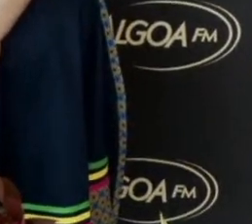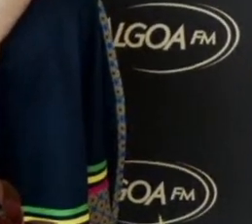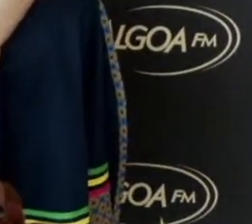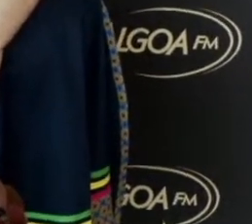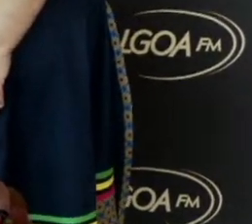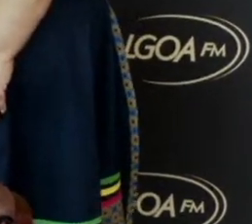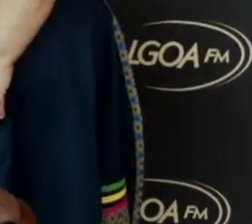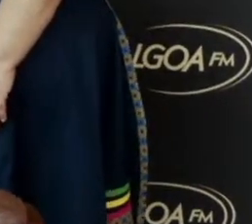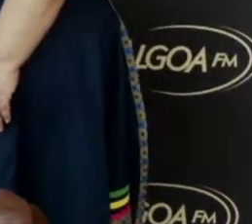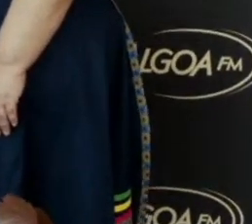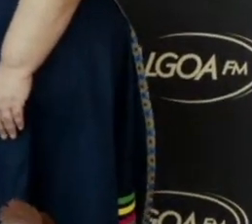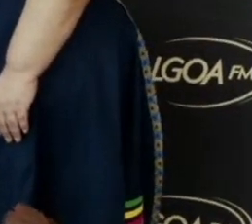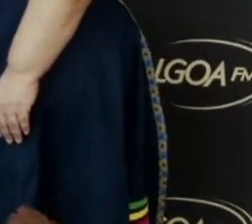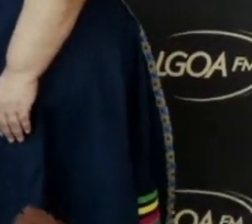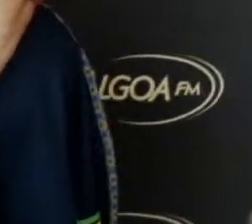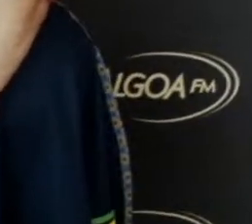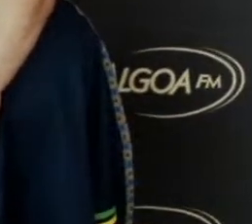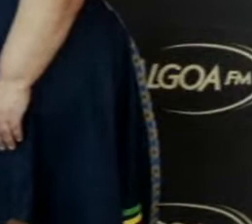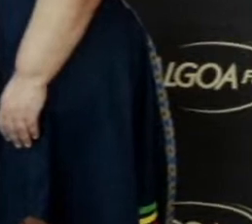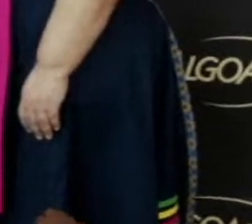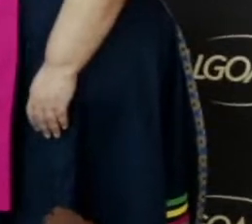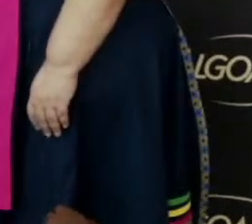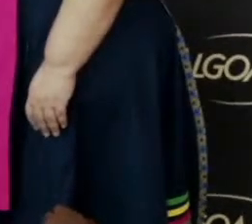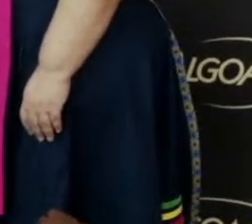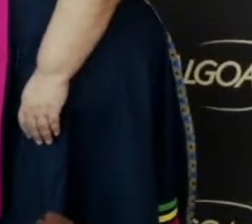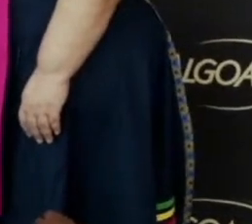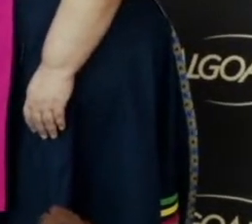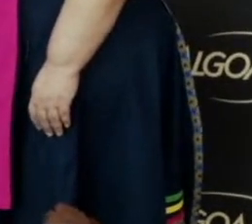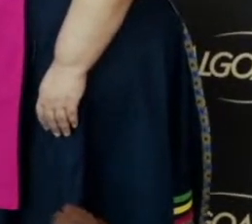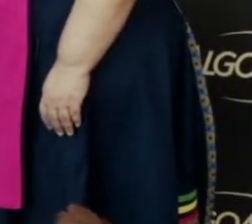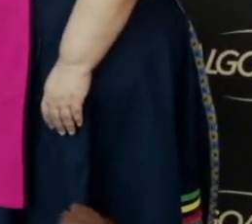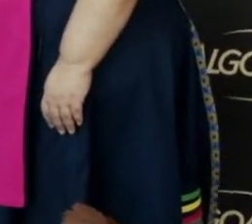the Pumakapa TV is here.